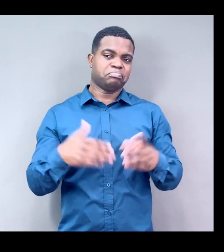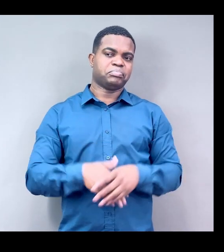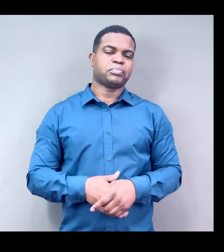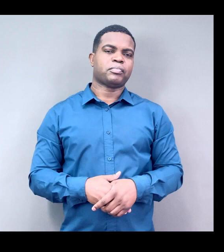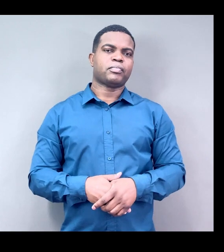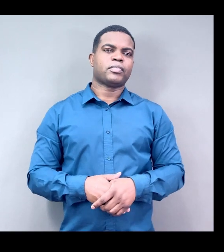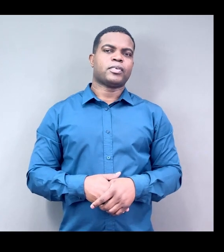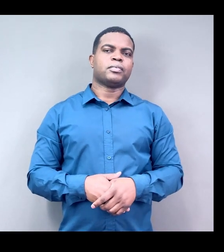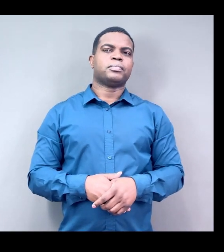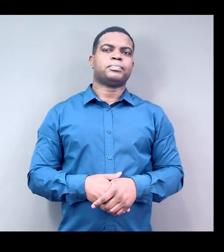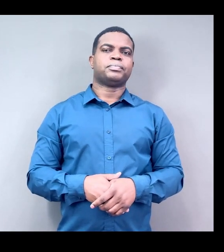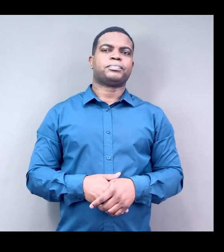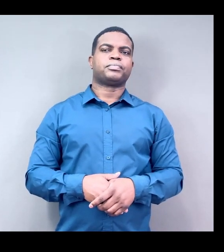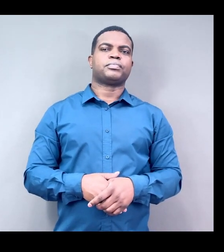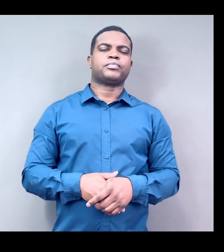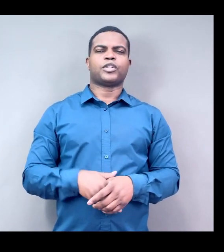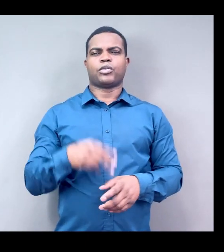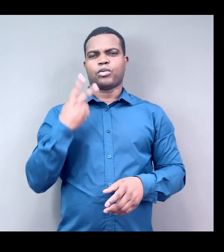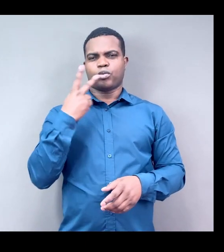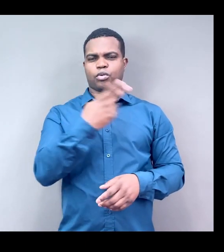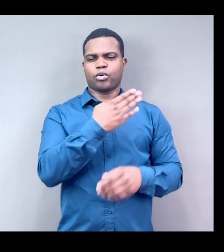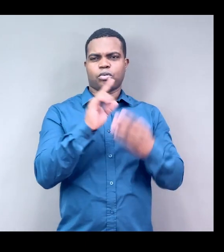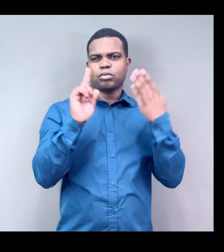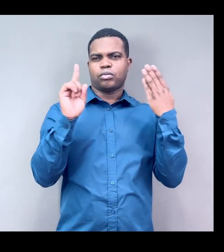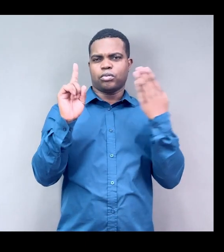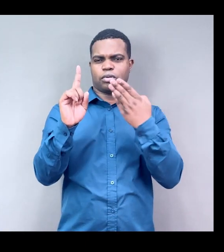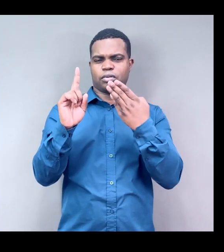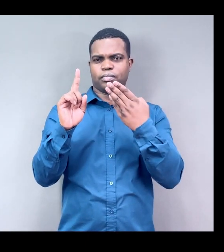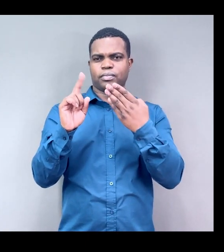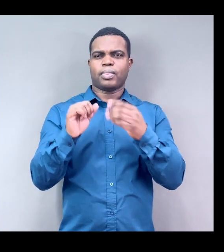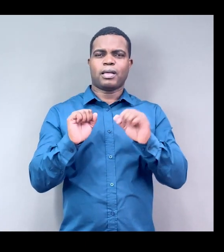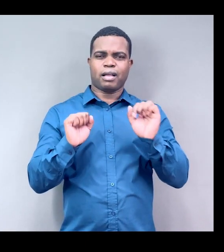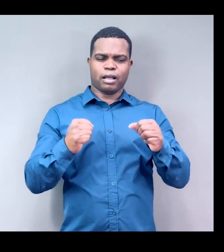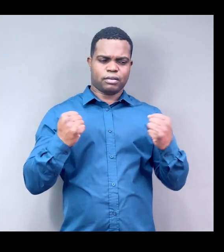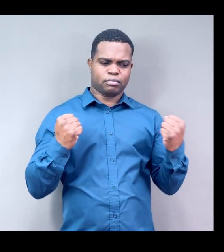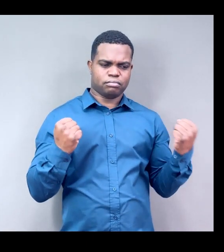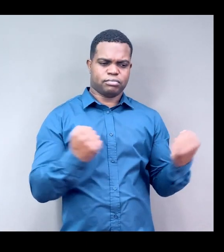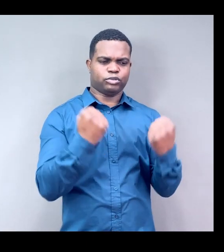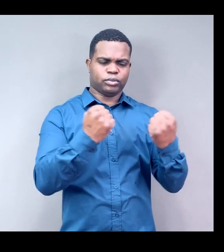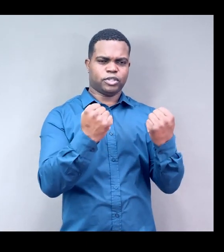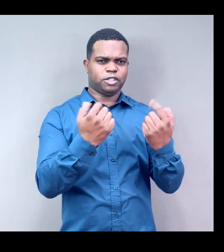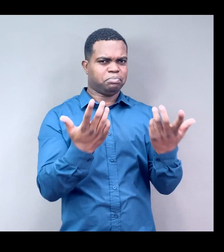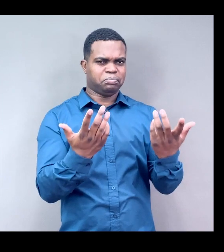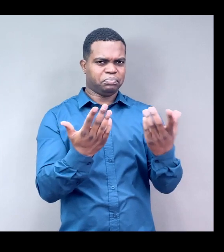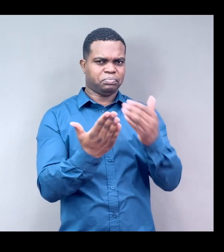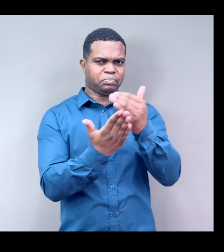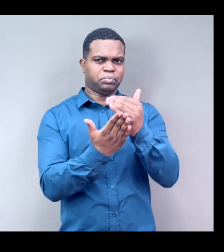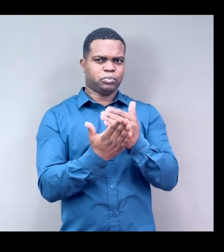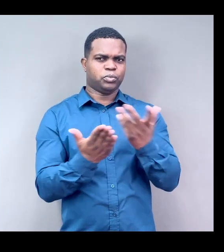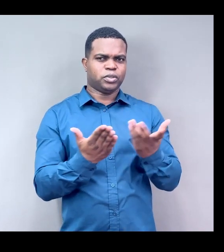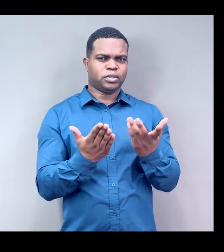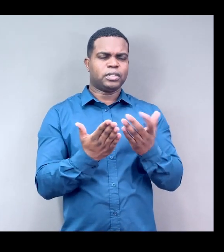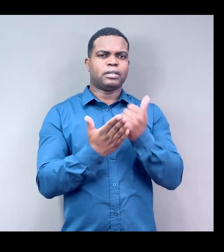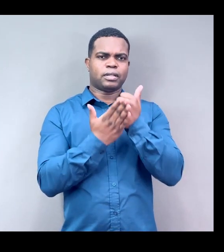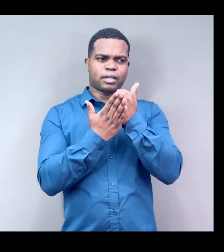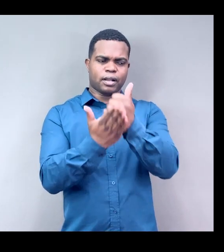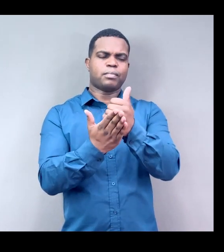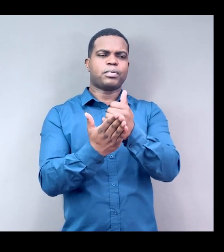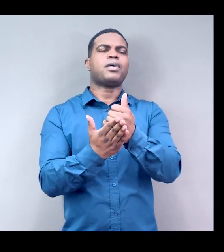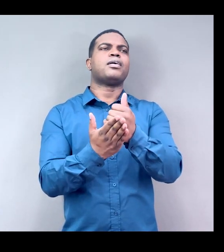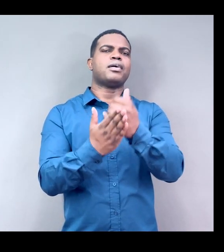those actionable steps forms your objectives. So looking at this goal, let's look at the actionable steps that